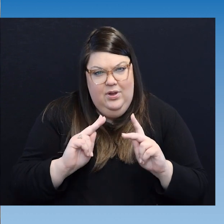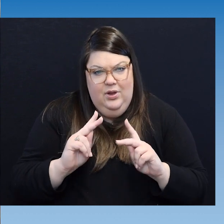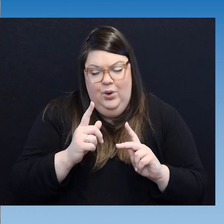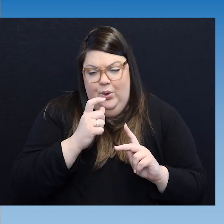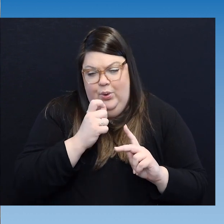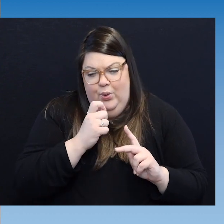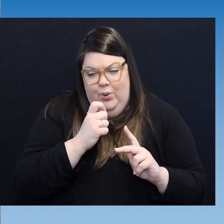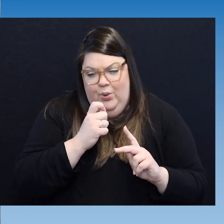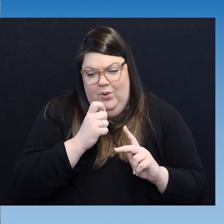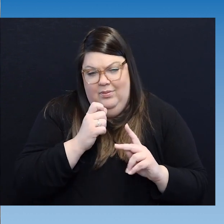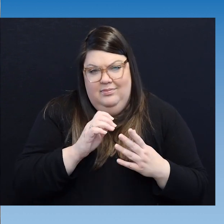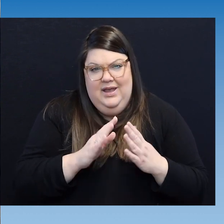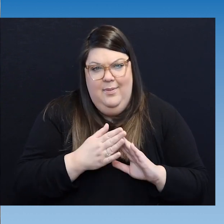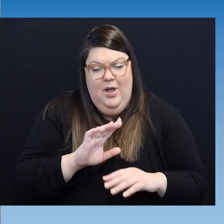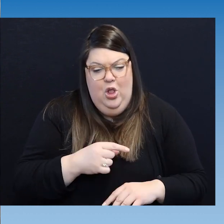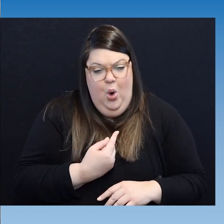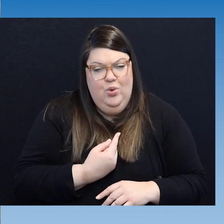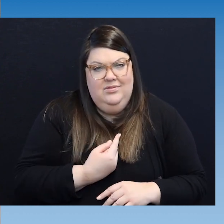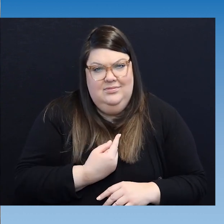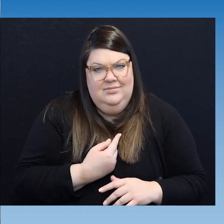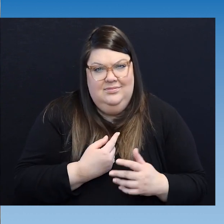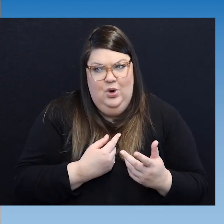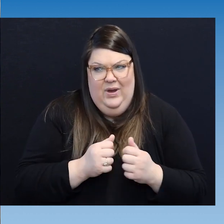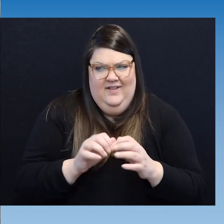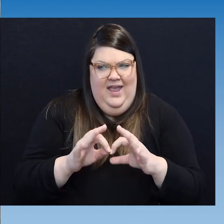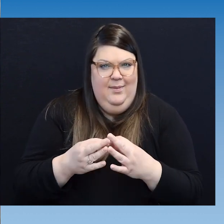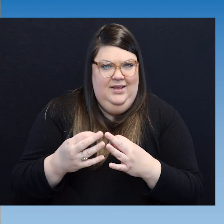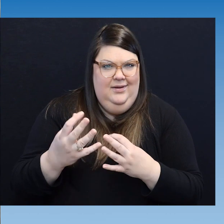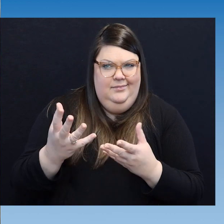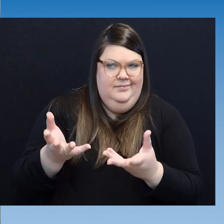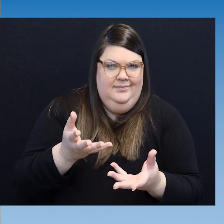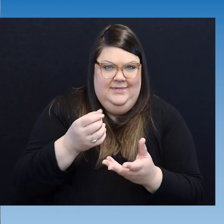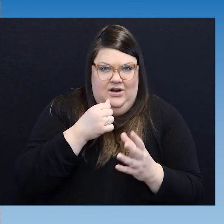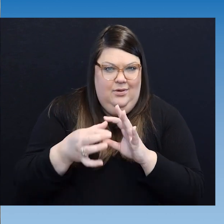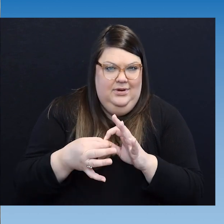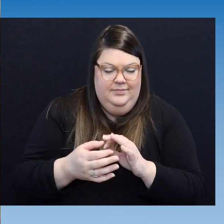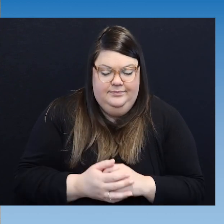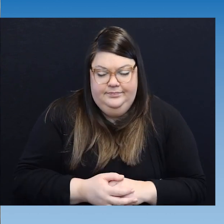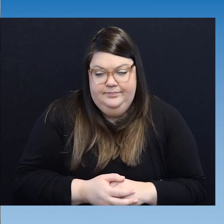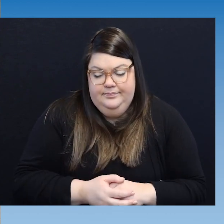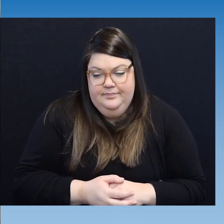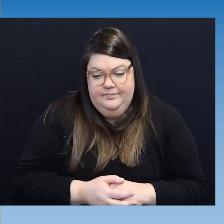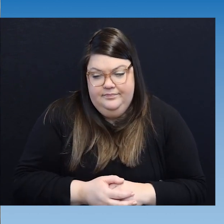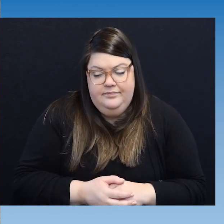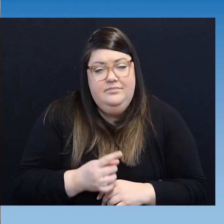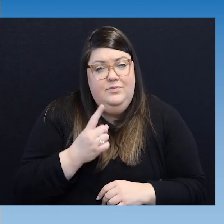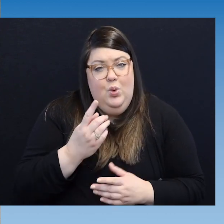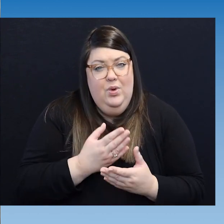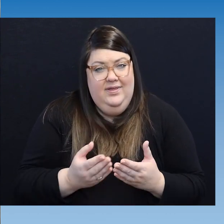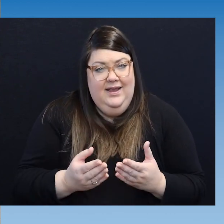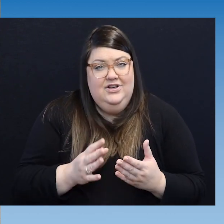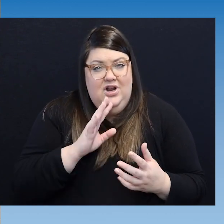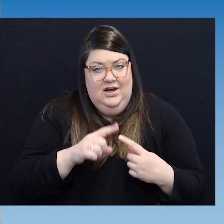who end up alone? One thing that was a recurring theme that you talked about was the way in which